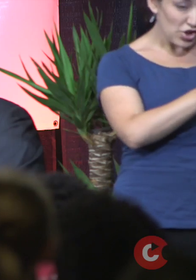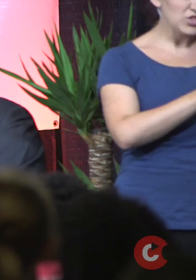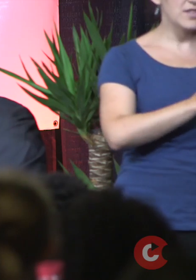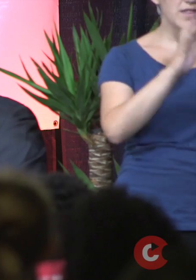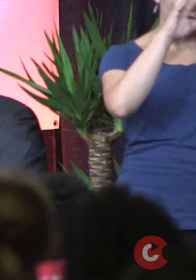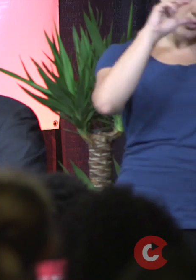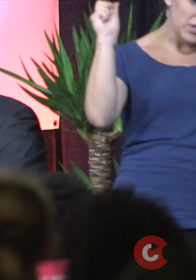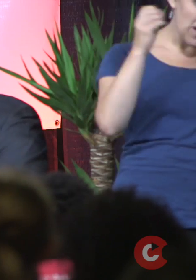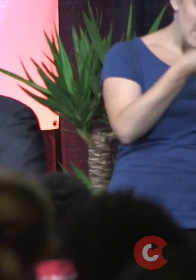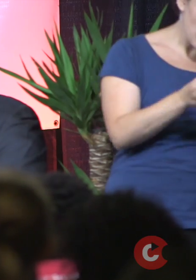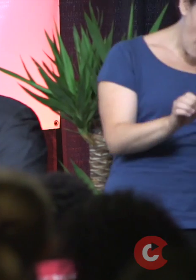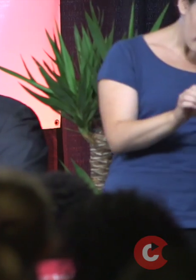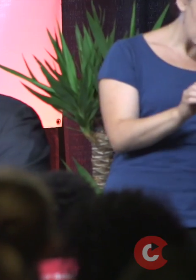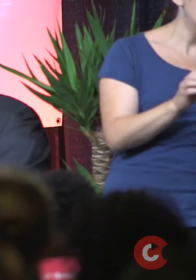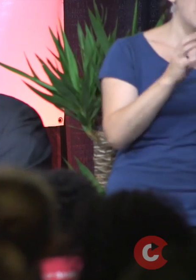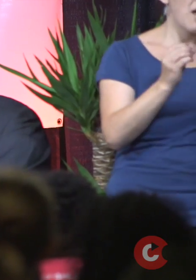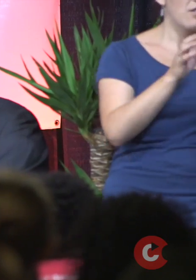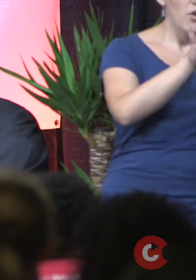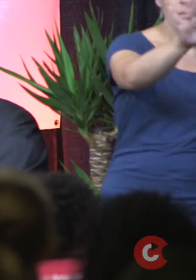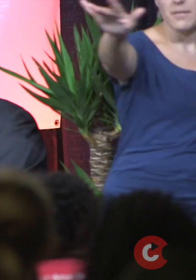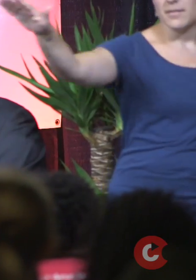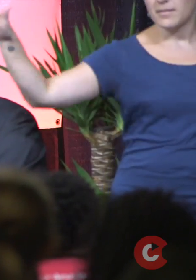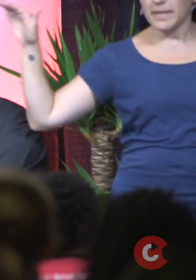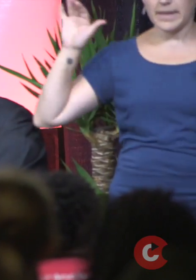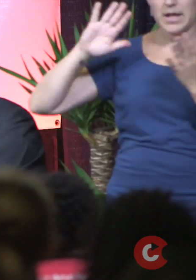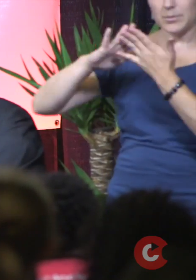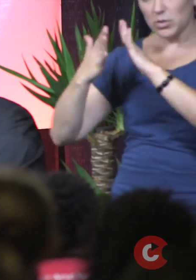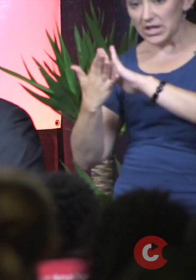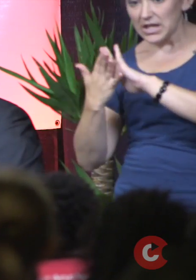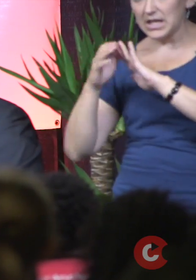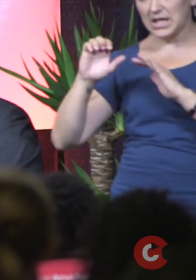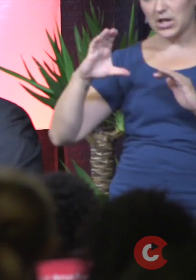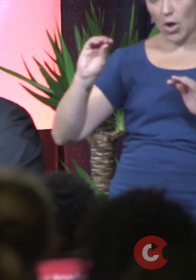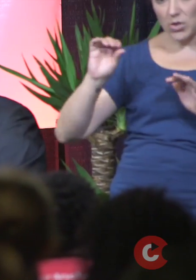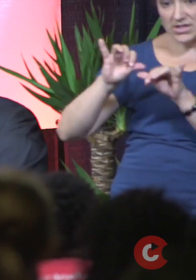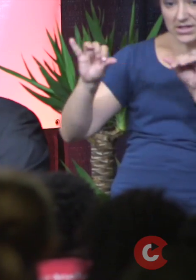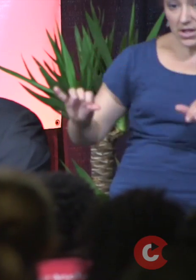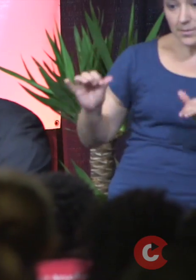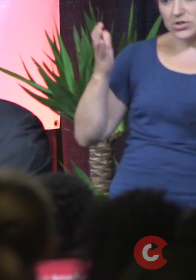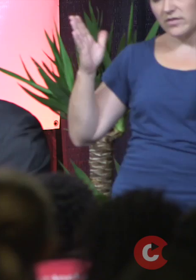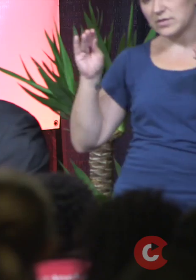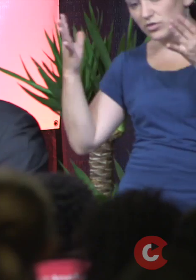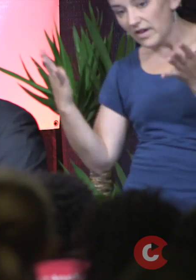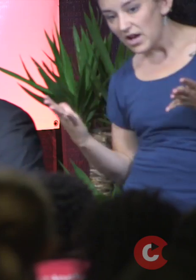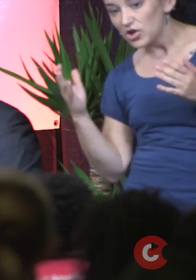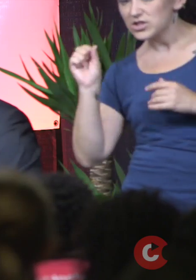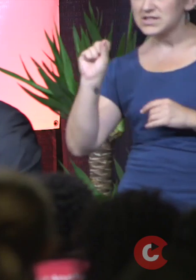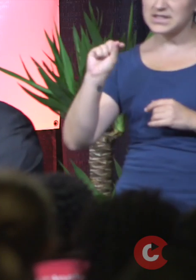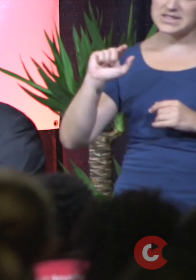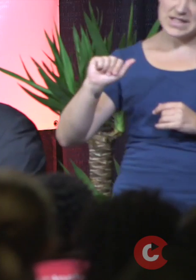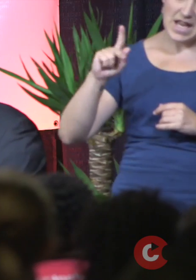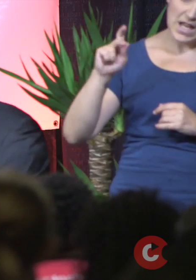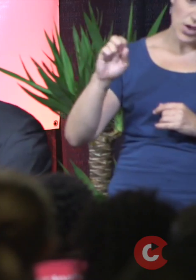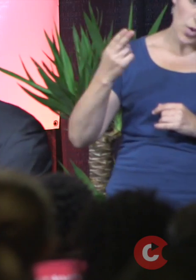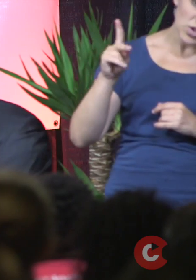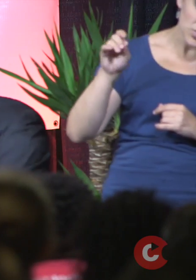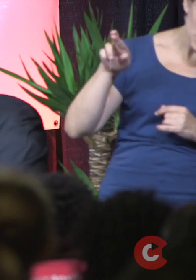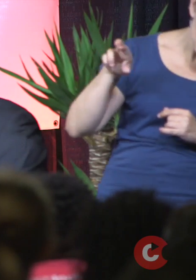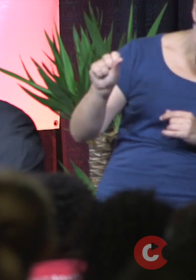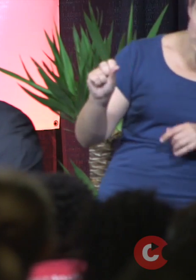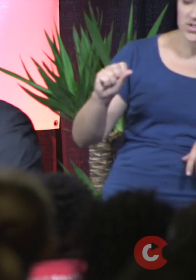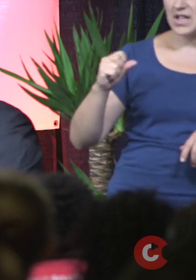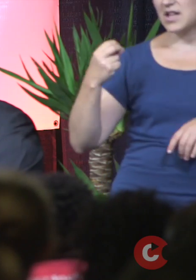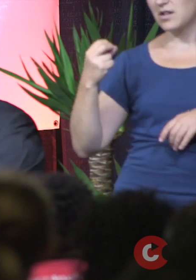superintendent's office, and then from the surrounding ecosystem of service providers and stakeholders like Kalimah and others, Hack the